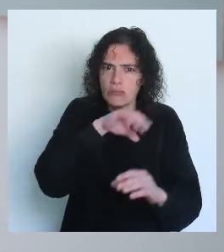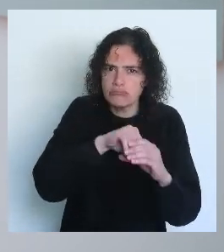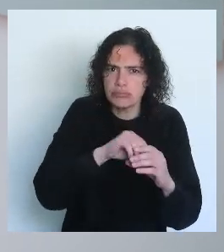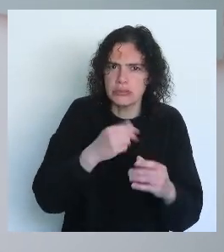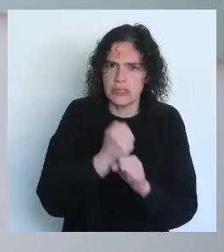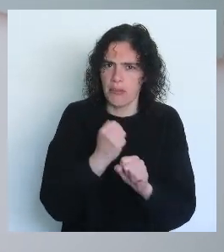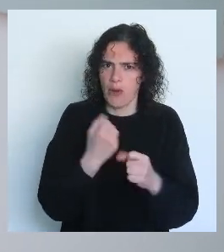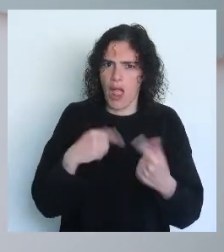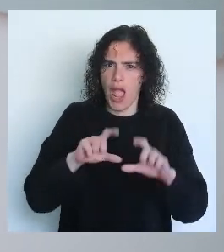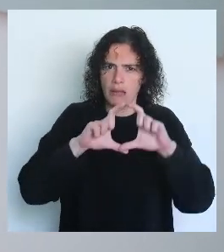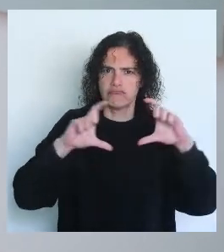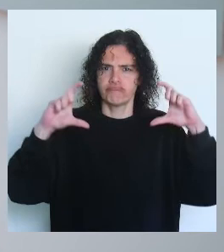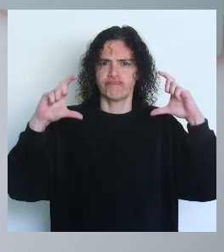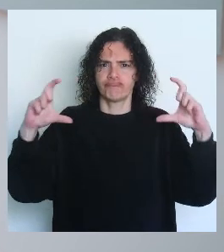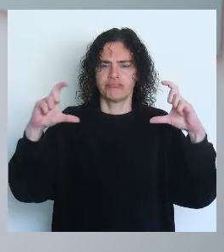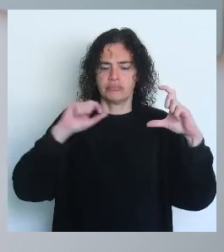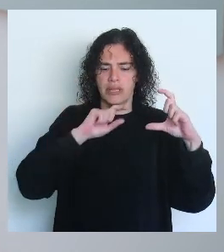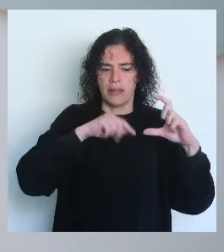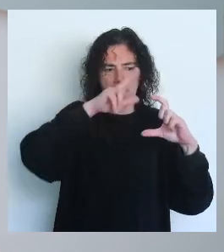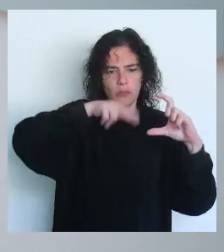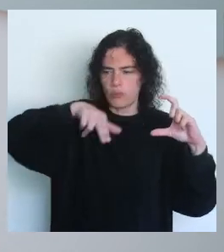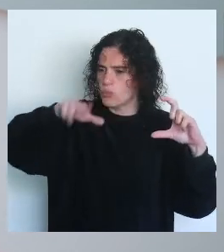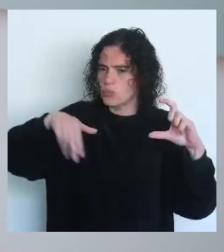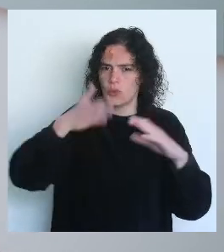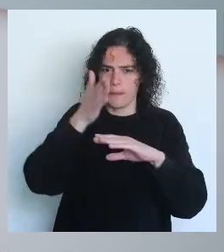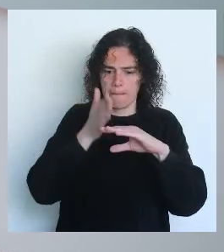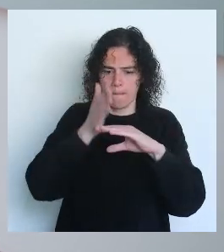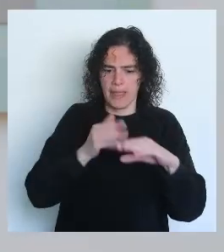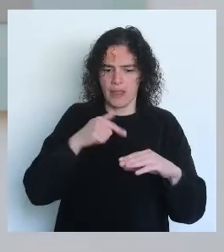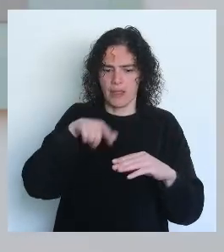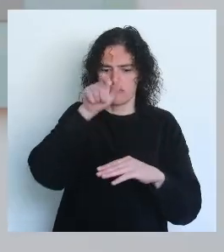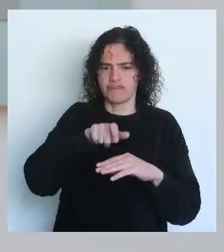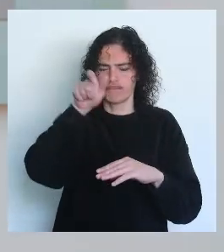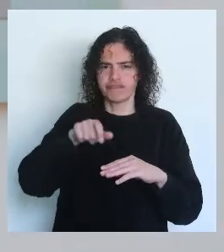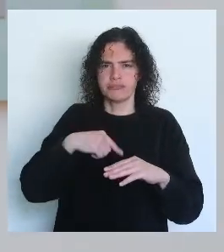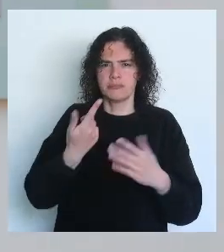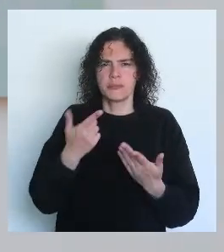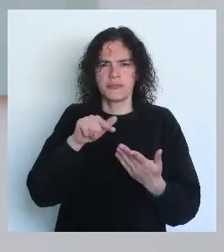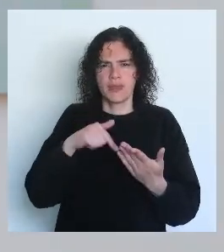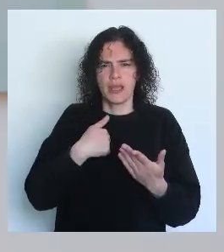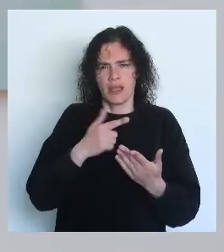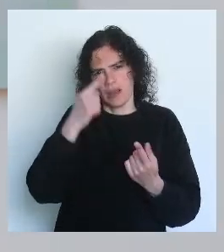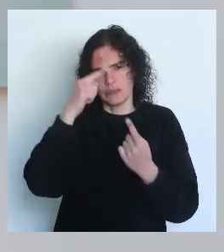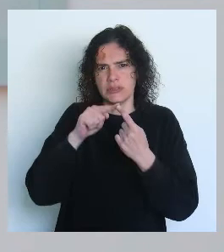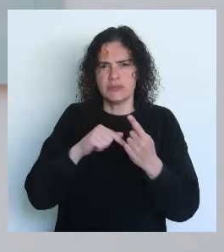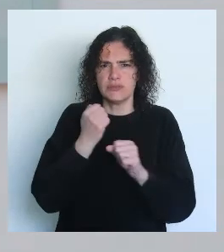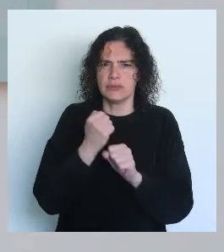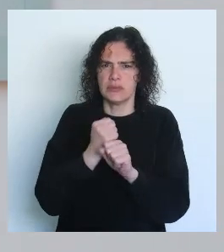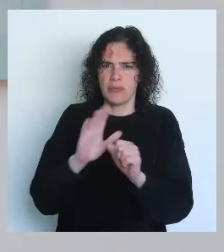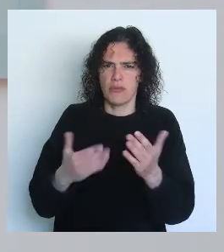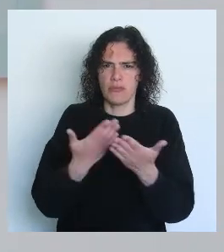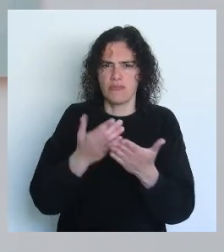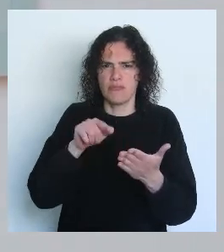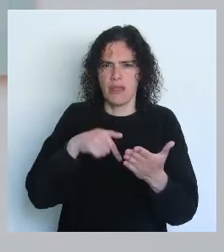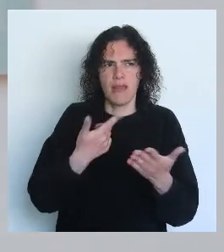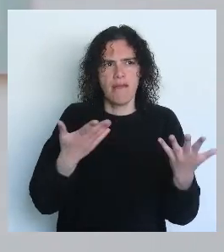decision is part of the work. And the panel that hold the painting in the middle, this triptych, is belong to the work. So